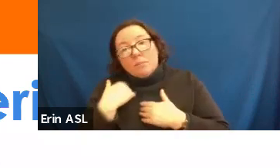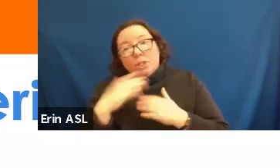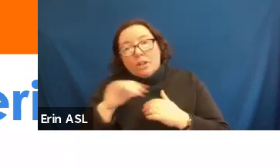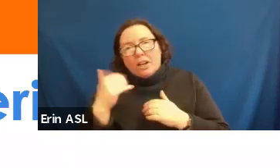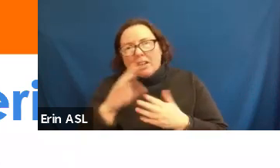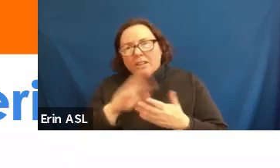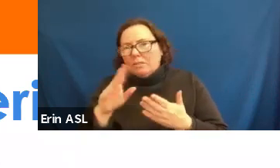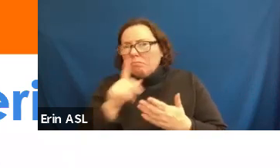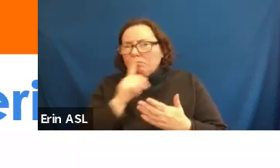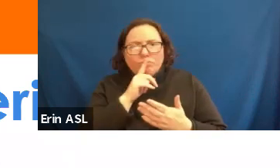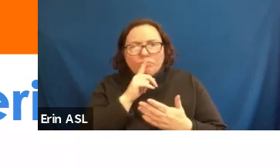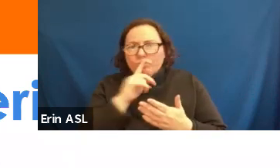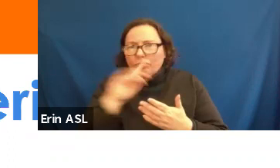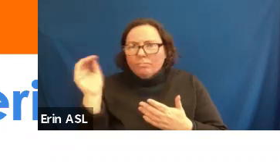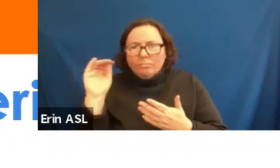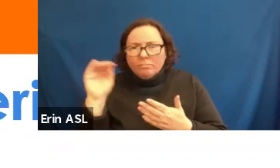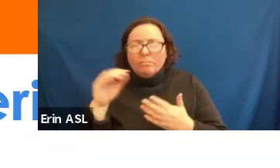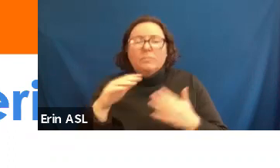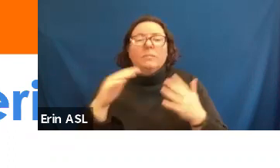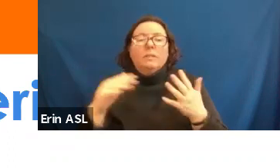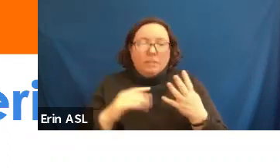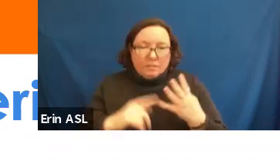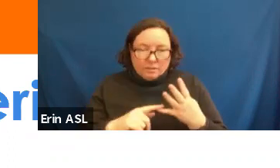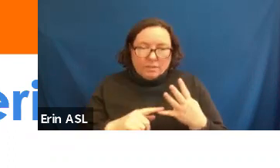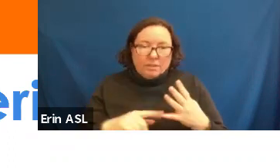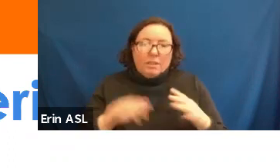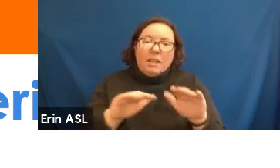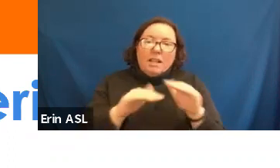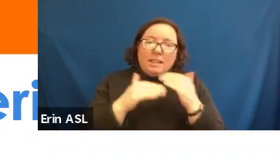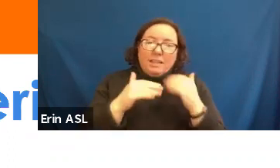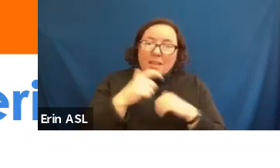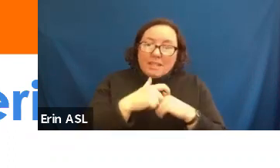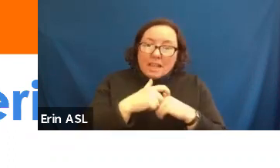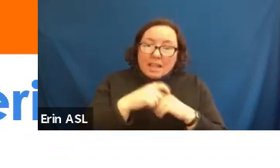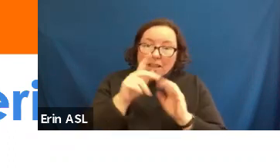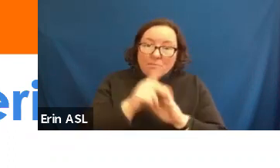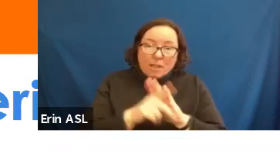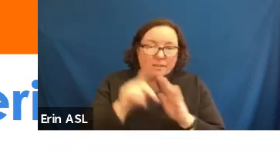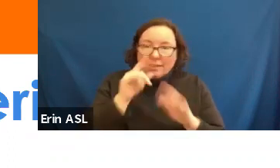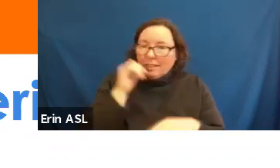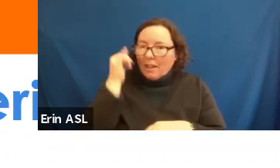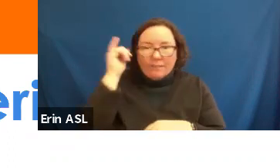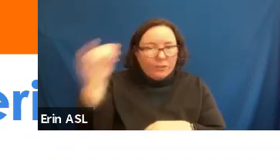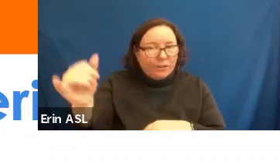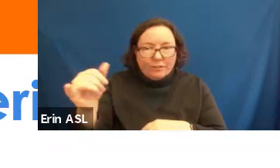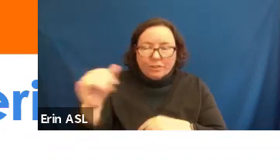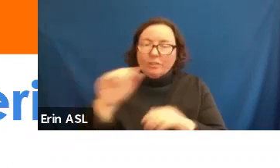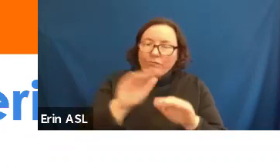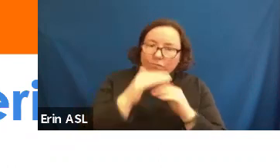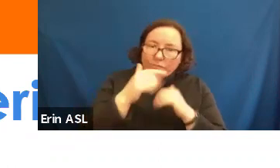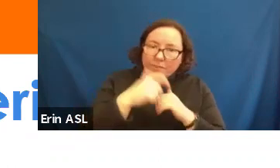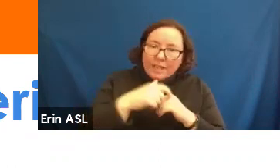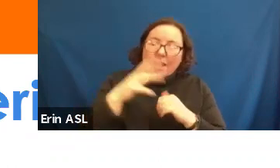students. Four, the policy is limited in time and subject to periodic